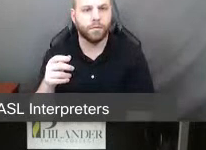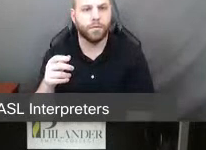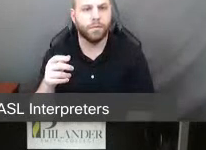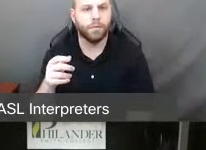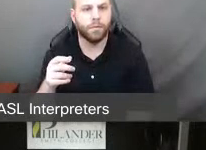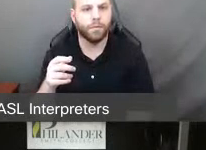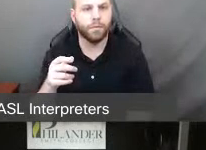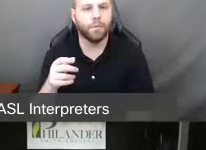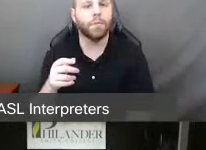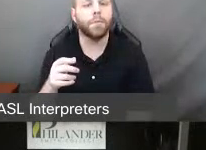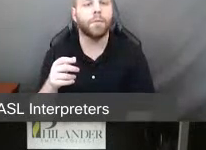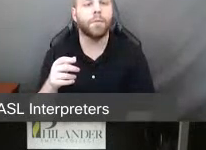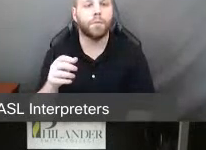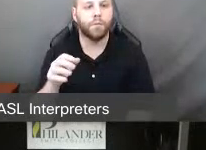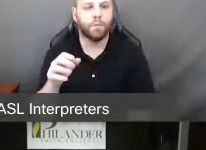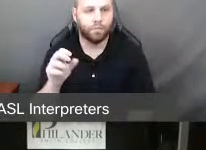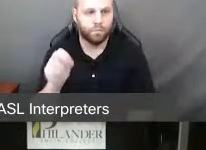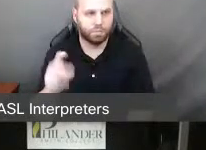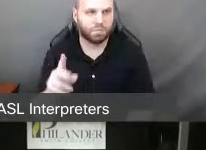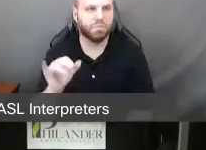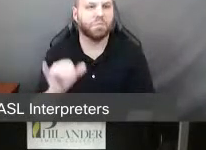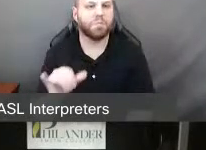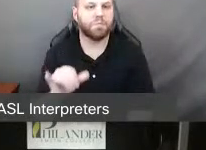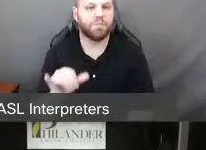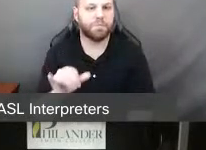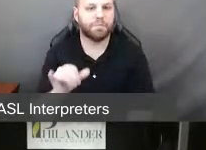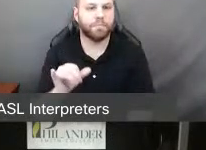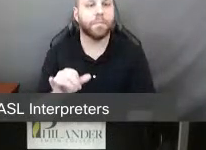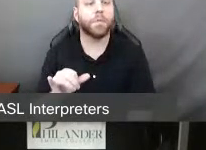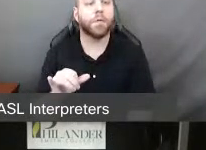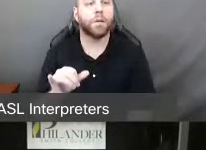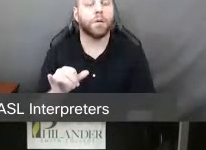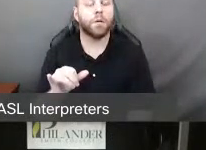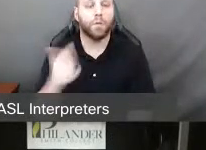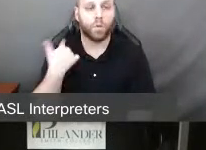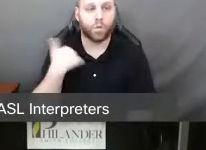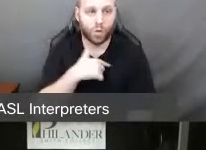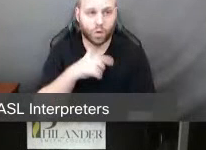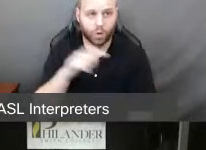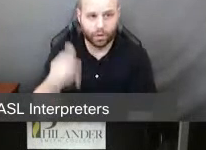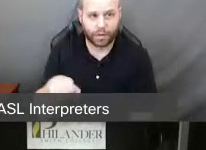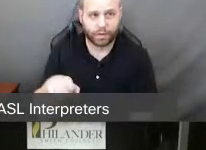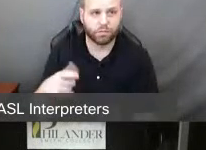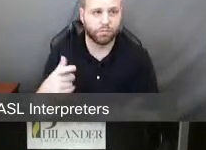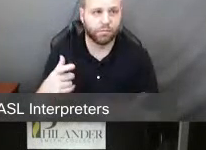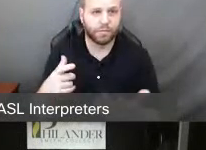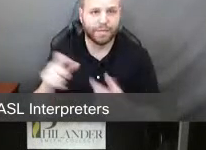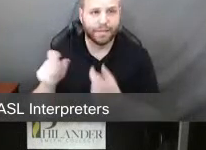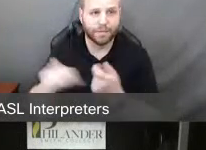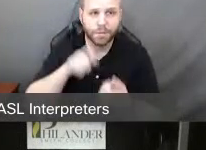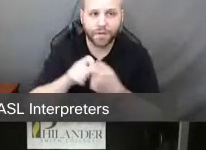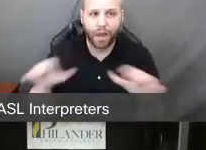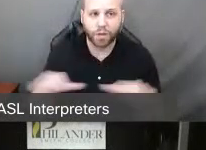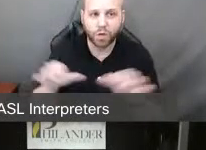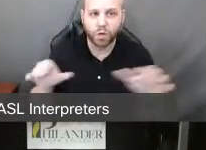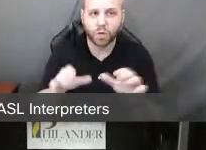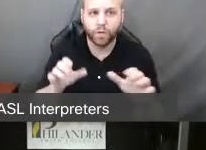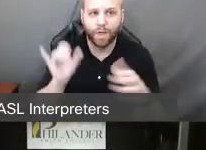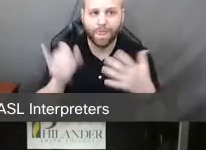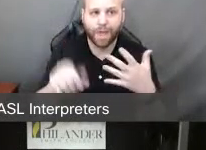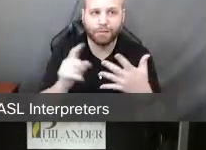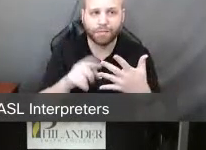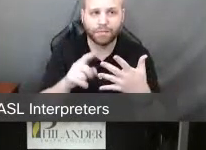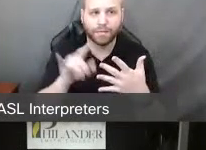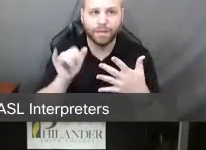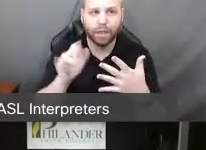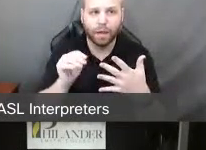separately on that one. Do we need an action to pull that from consent agenda? Just a I minute. would think Yeah. that would require